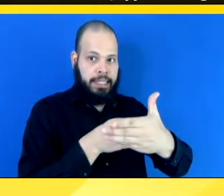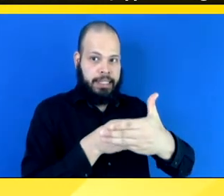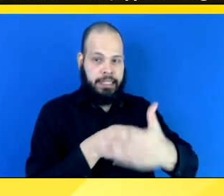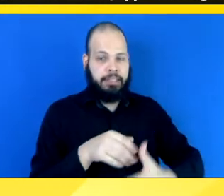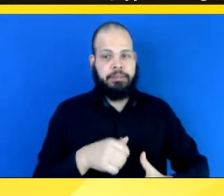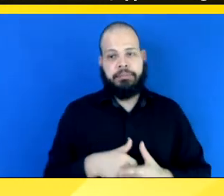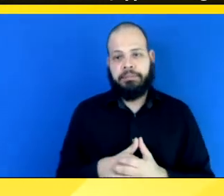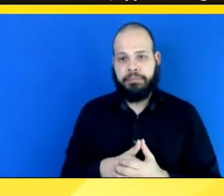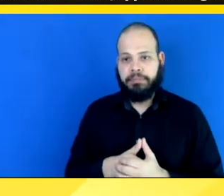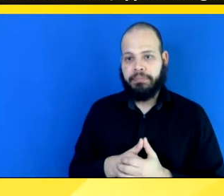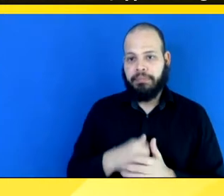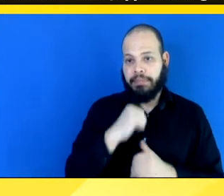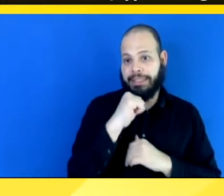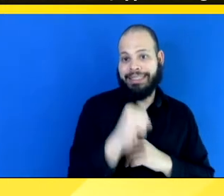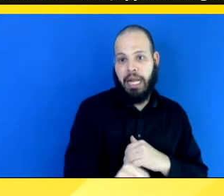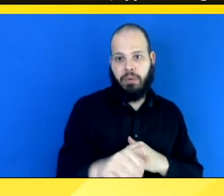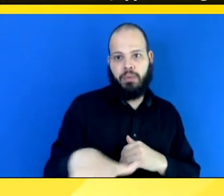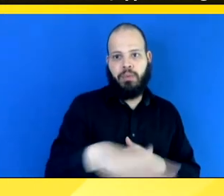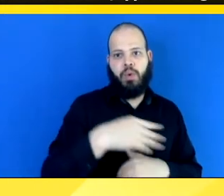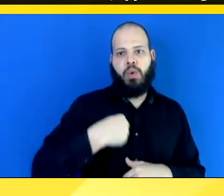to hold on to their money.